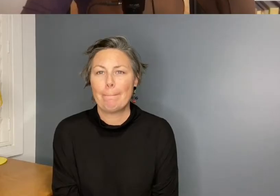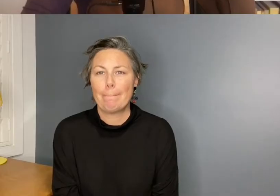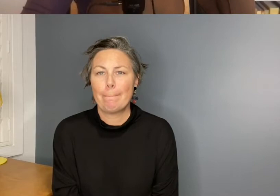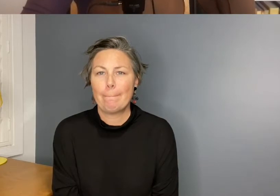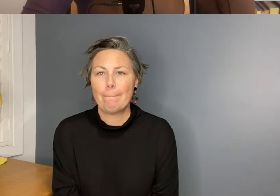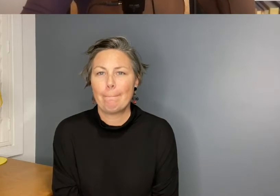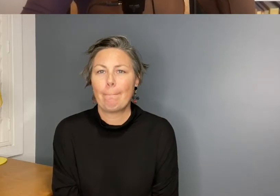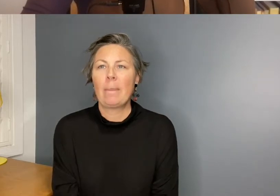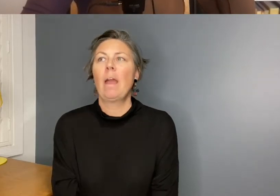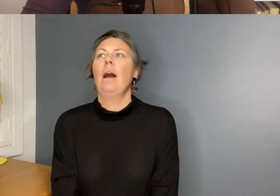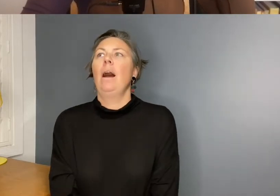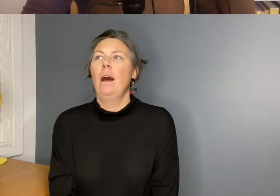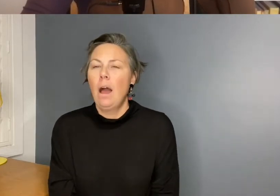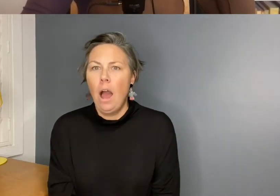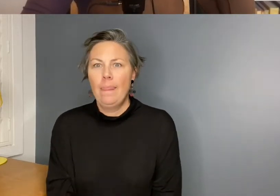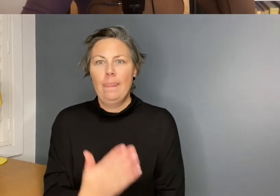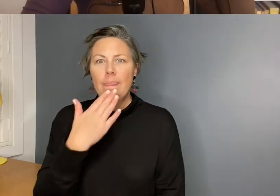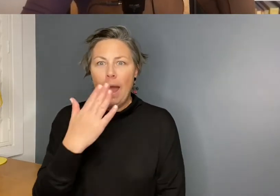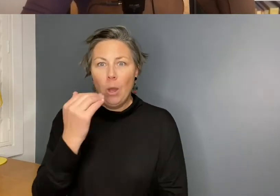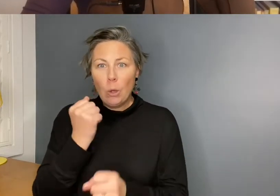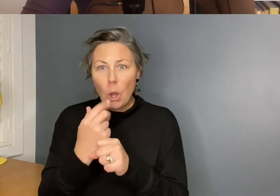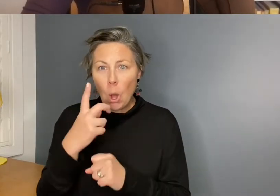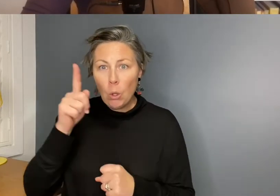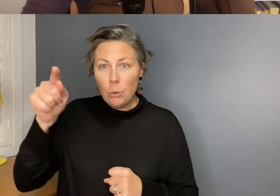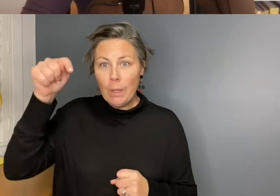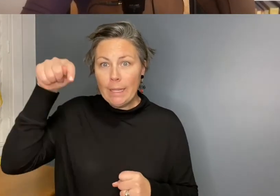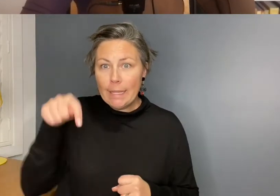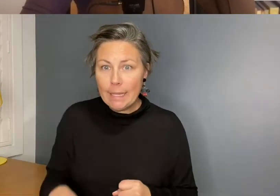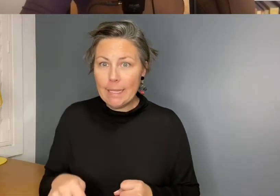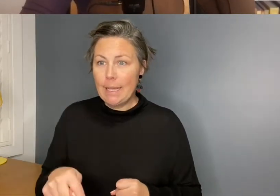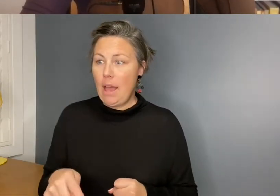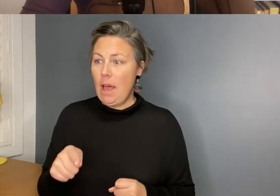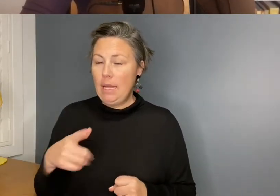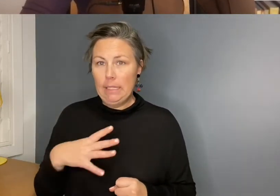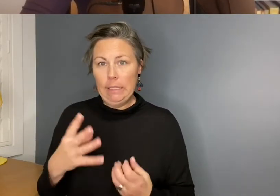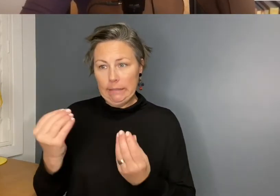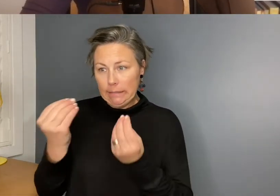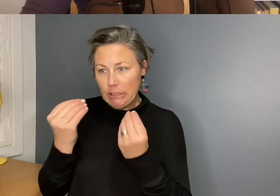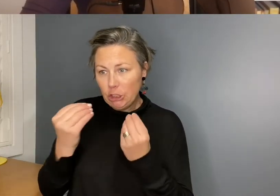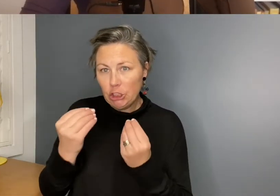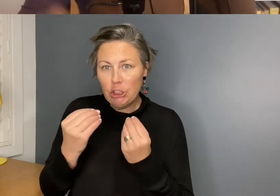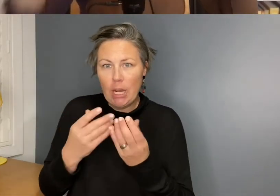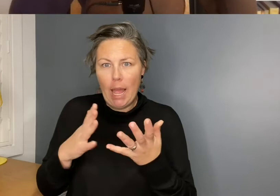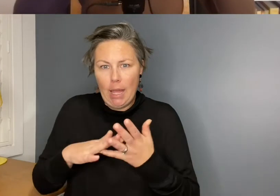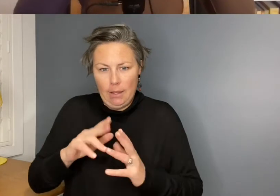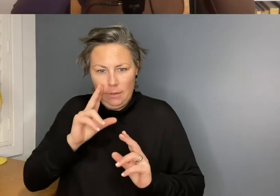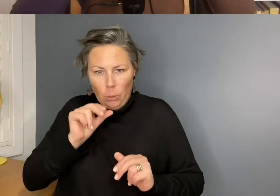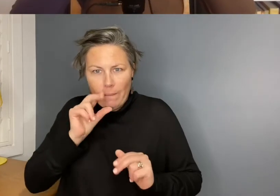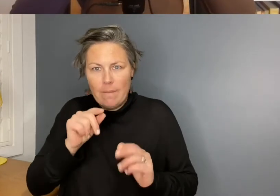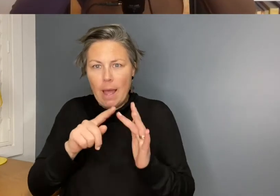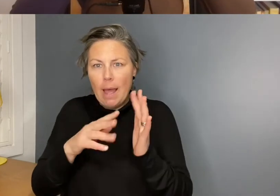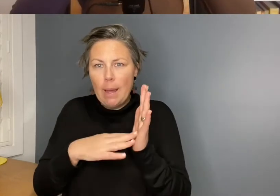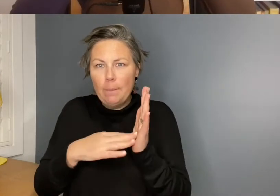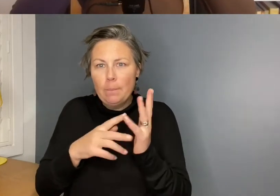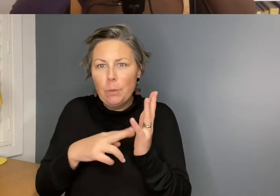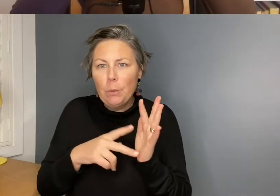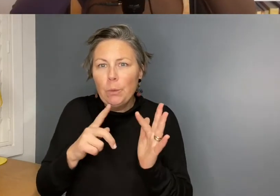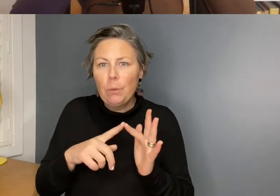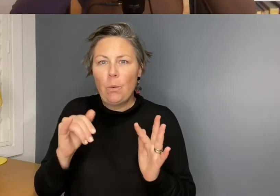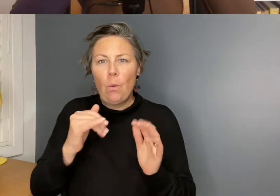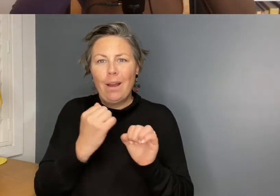Becca, thank God you are here with us today. If anyone can educate us on supporting our immune and gut health, it's